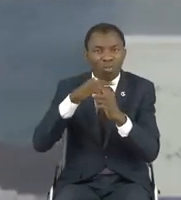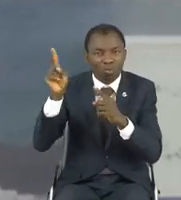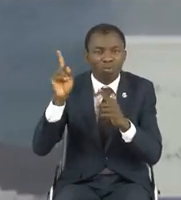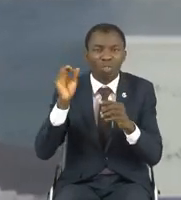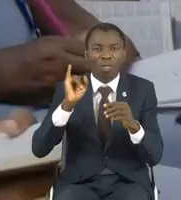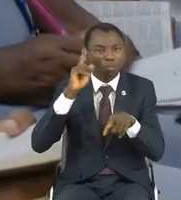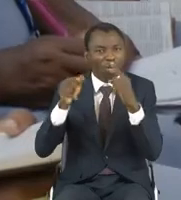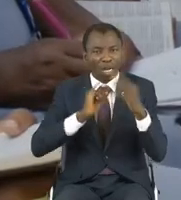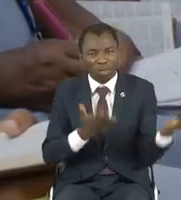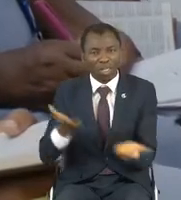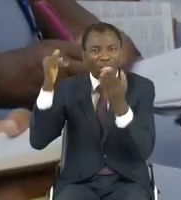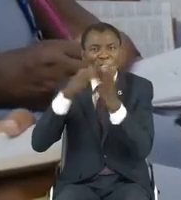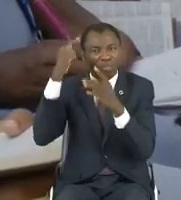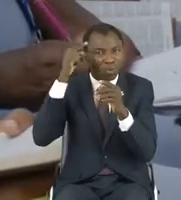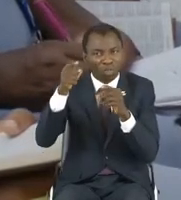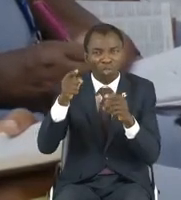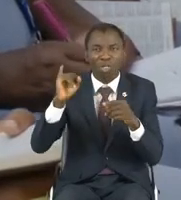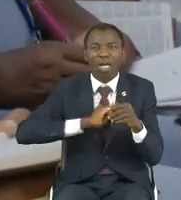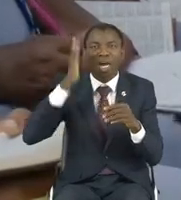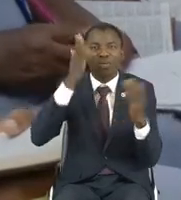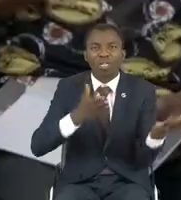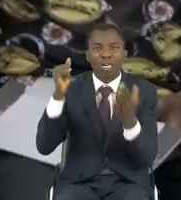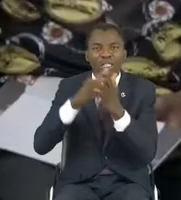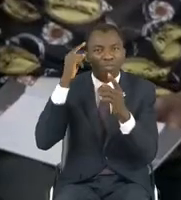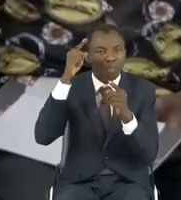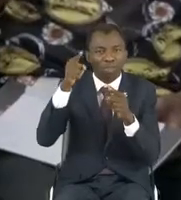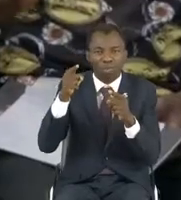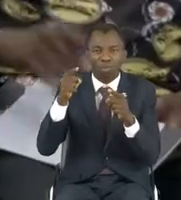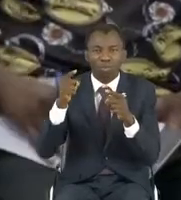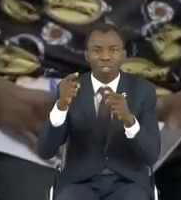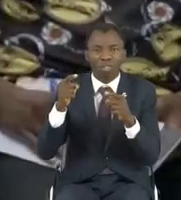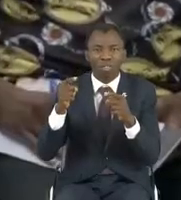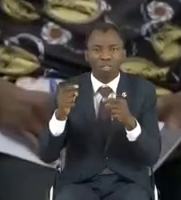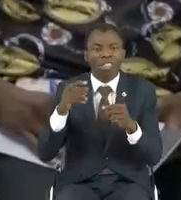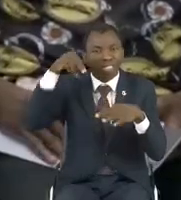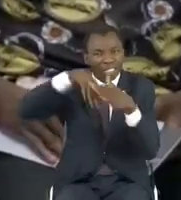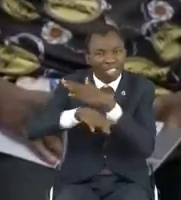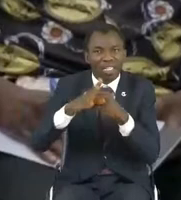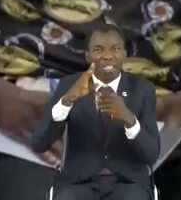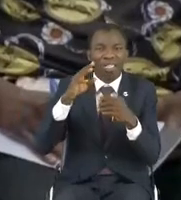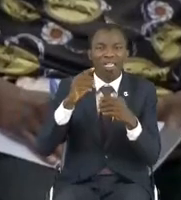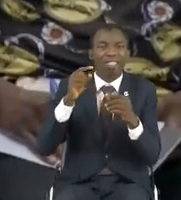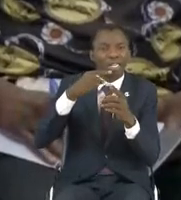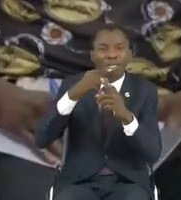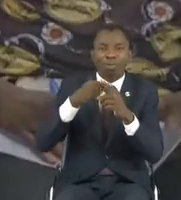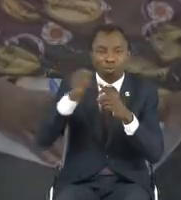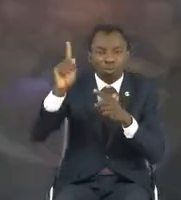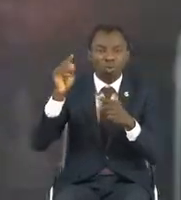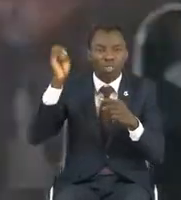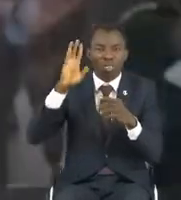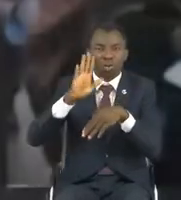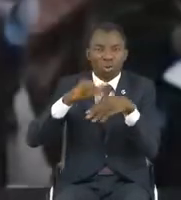you. I'll bear it for you. Internal wound, they call it ulcer.